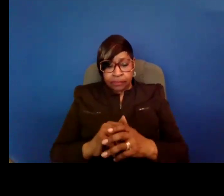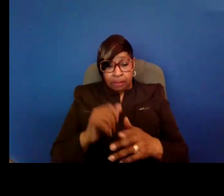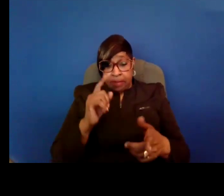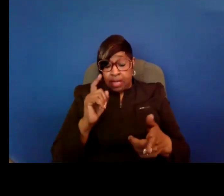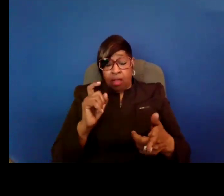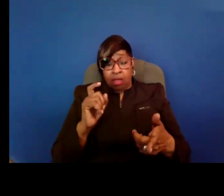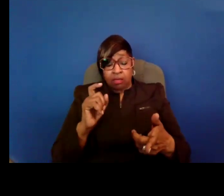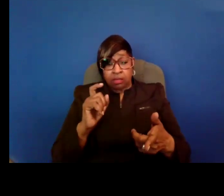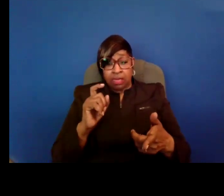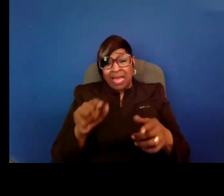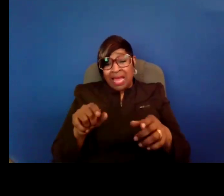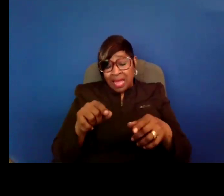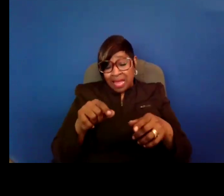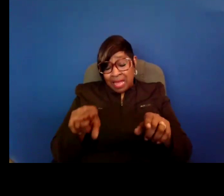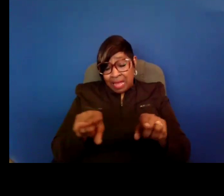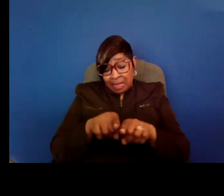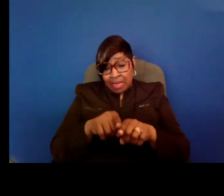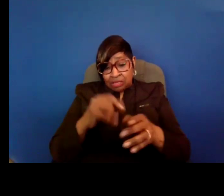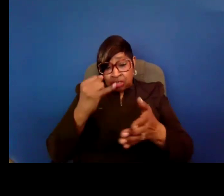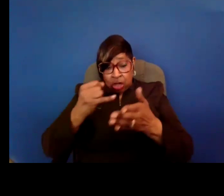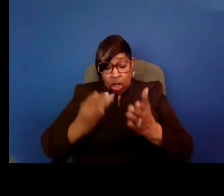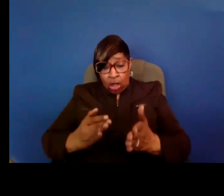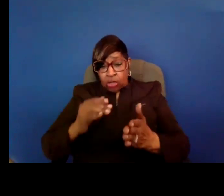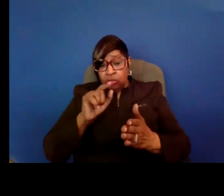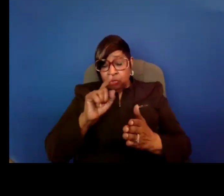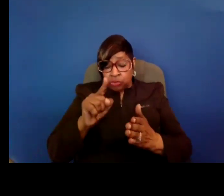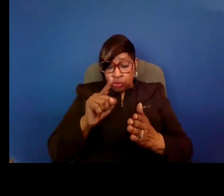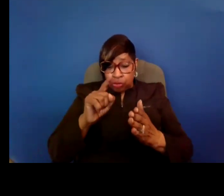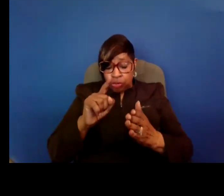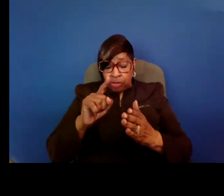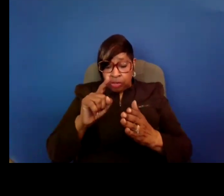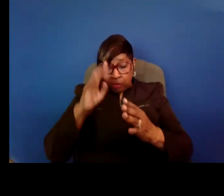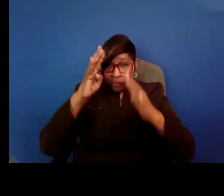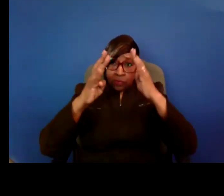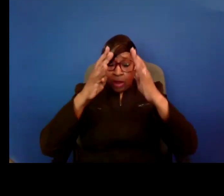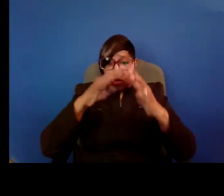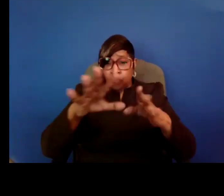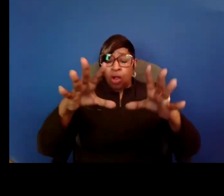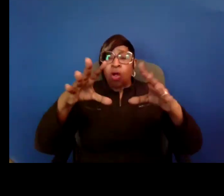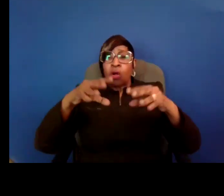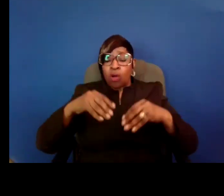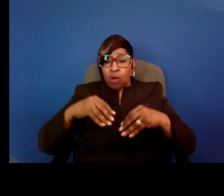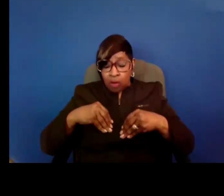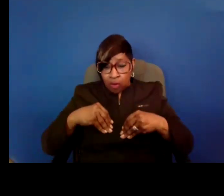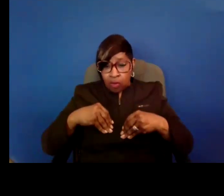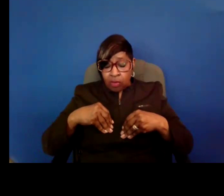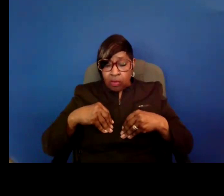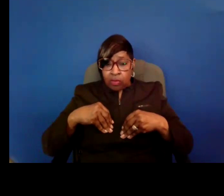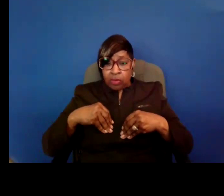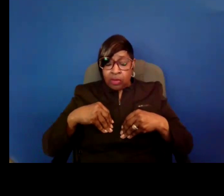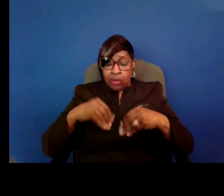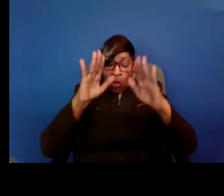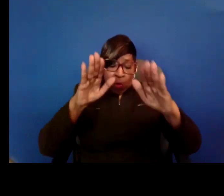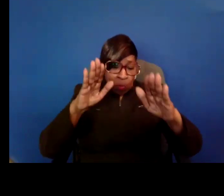Because, as an artist, you're creating your own revolution. You're creating your own